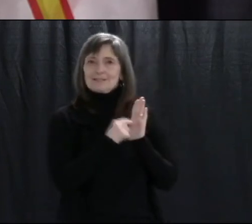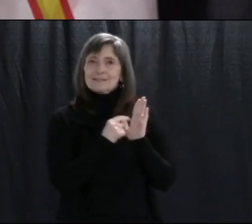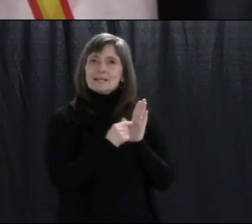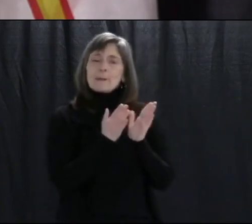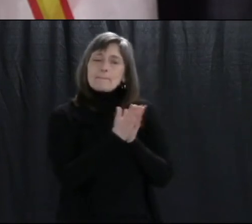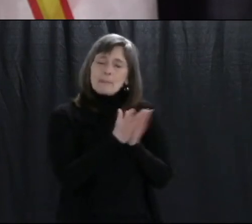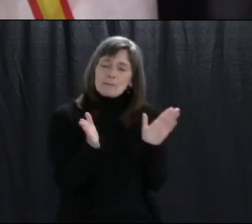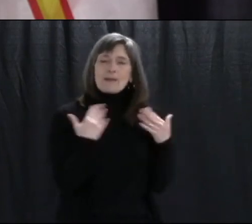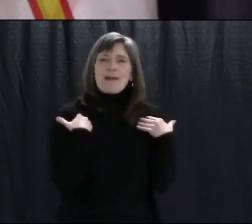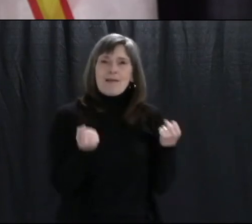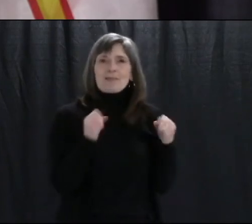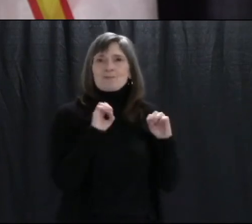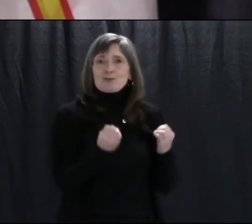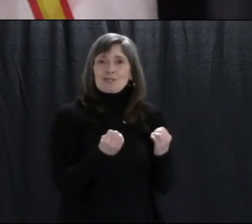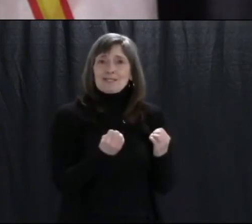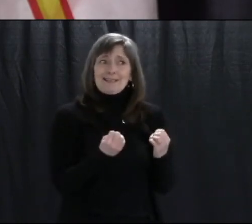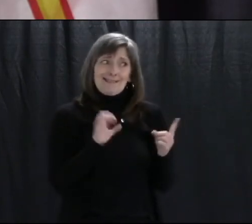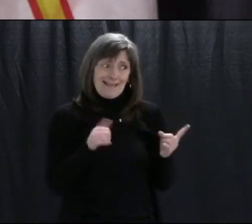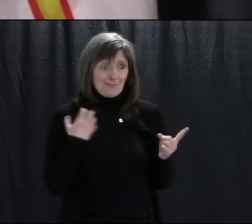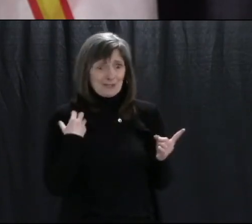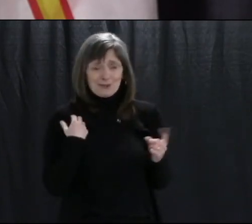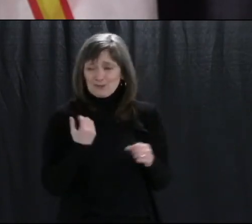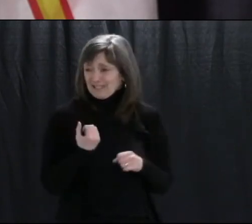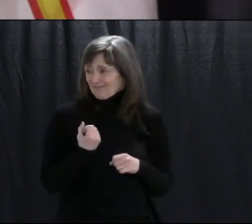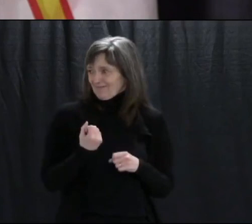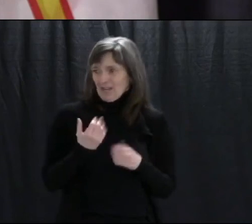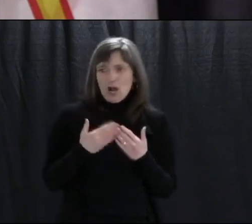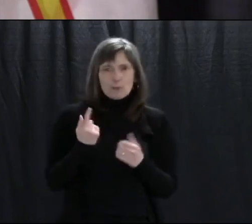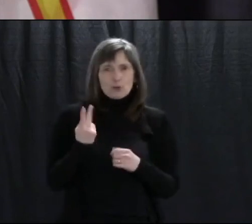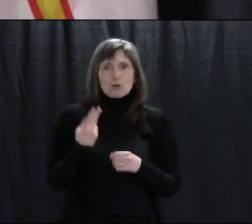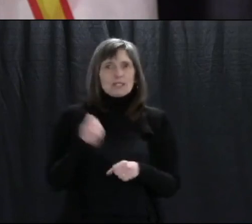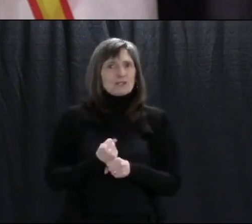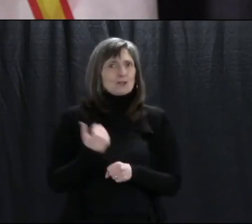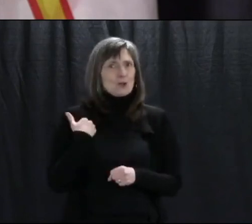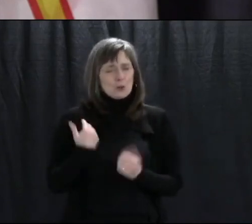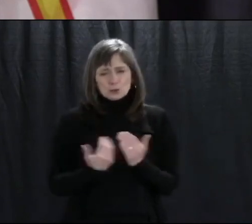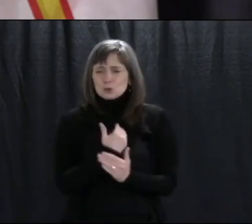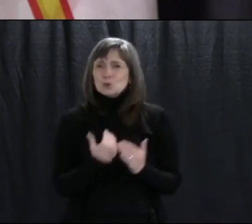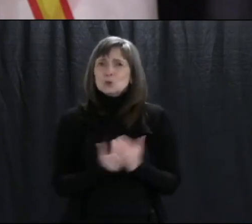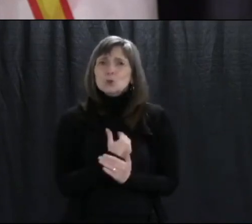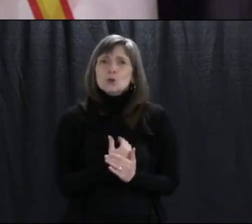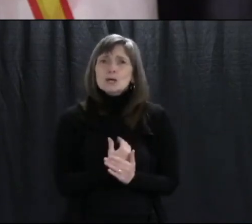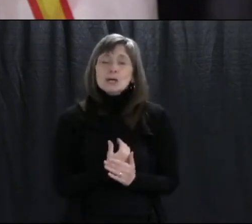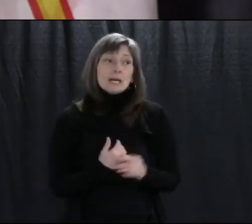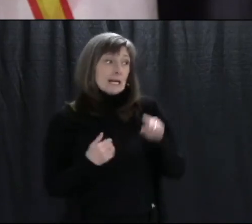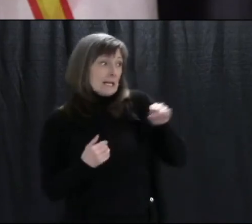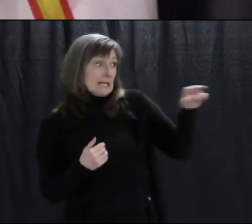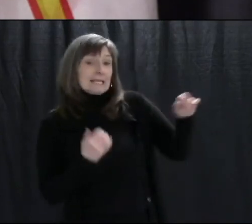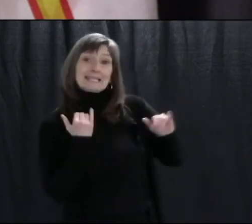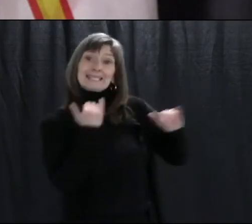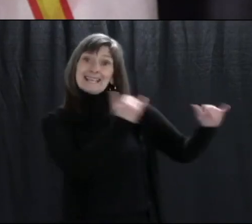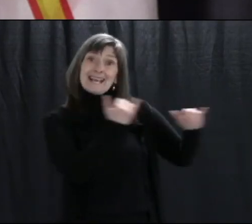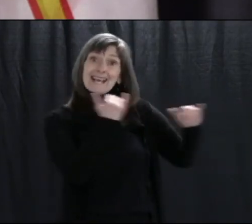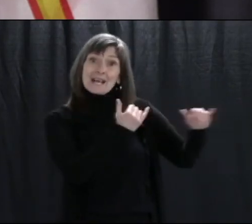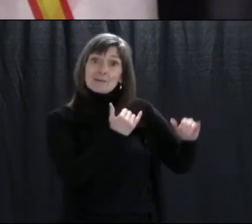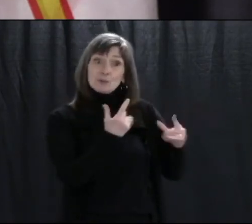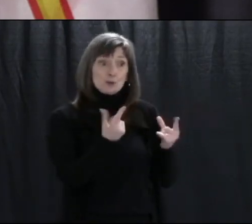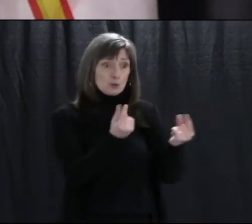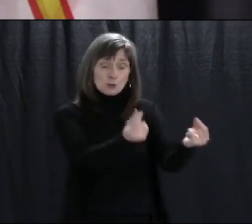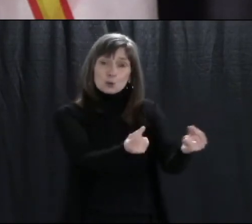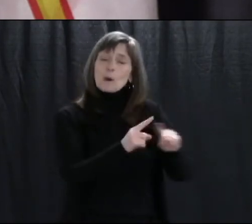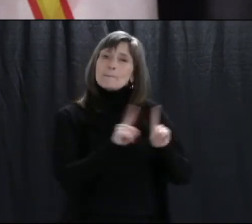and his group put in place just over a year or so ago in our province, that every other province are doing, but they have to use a different piece of